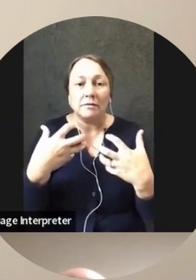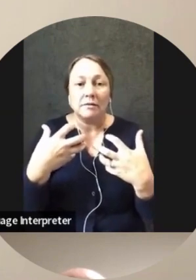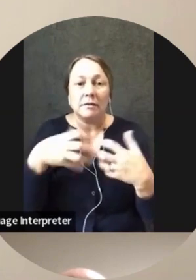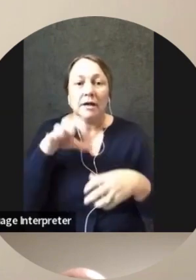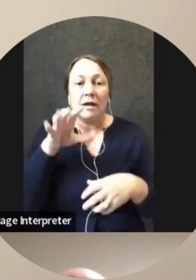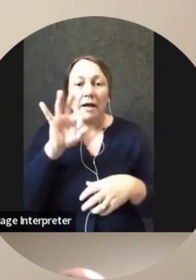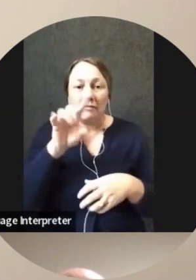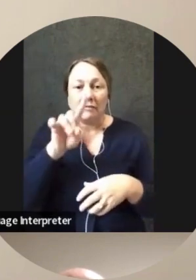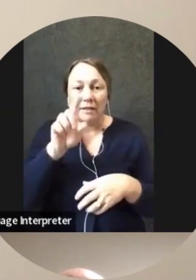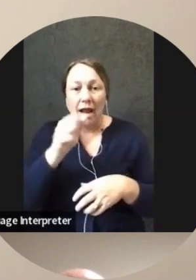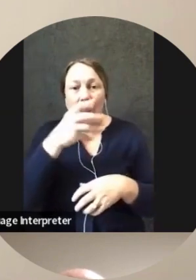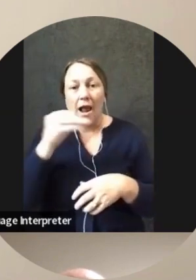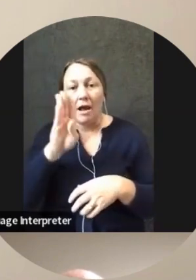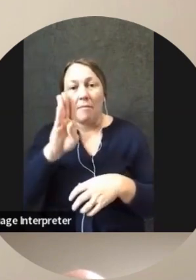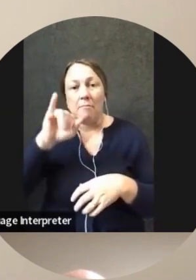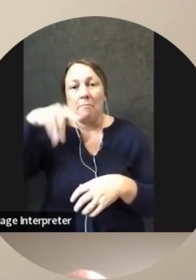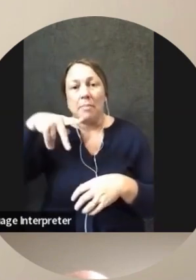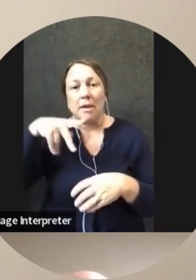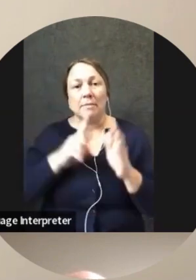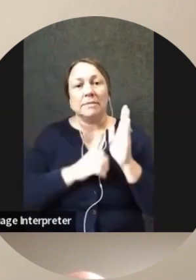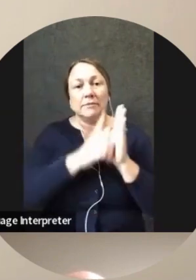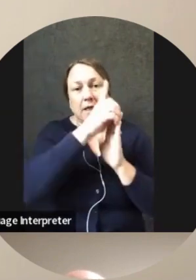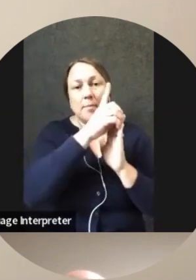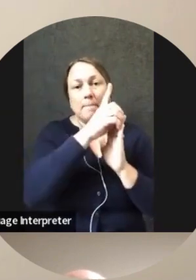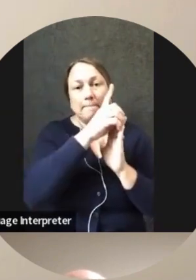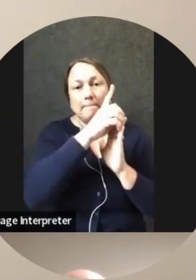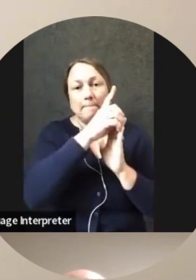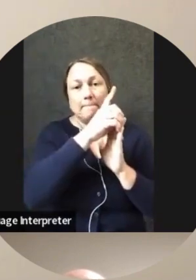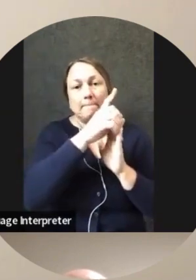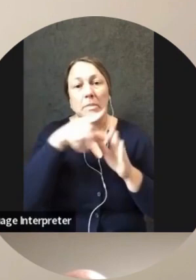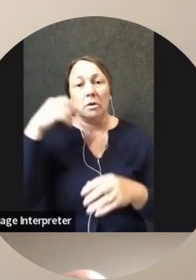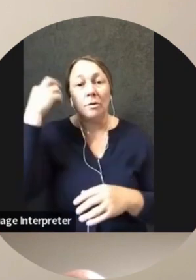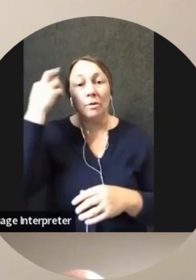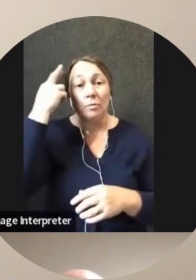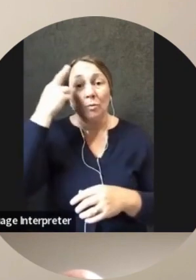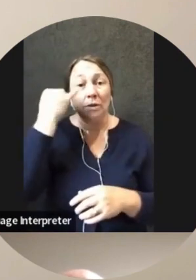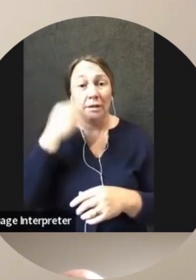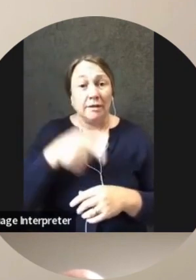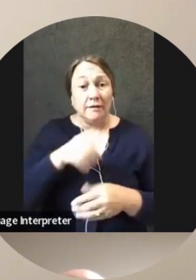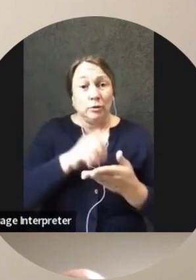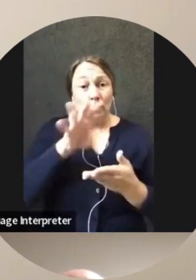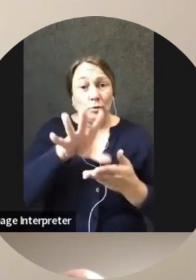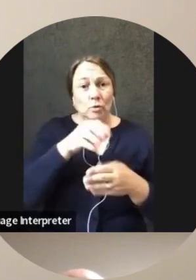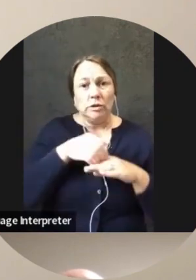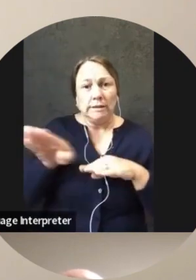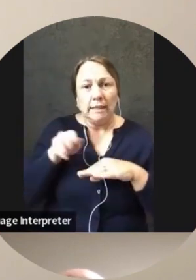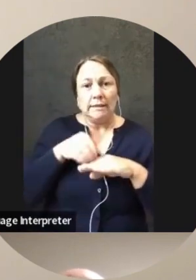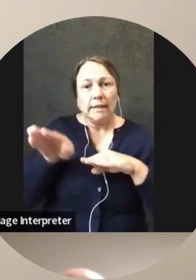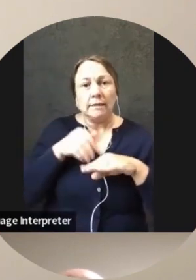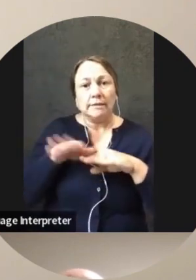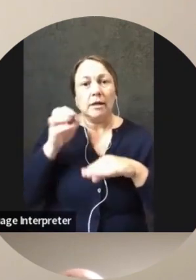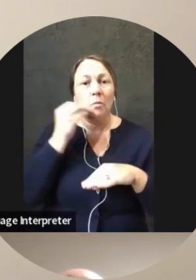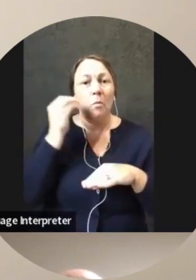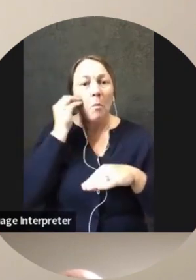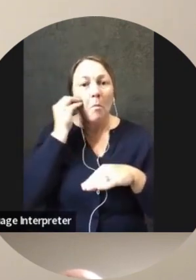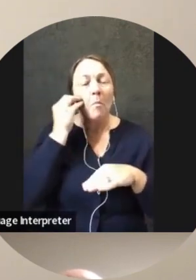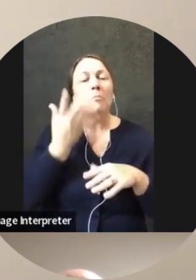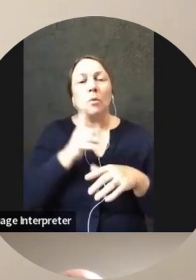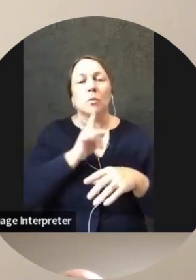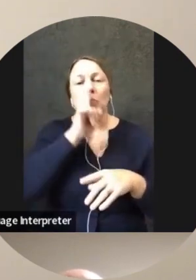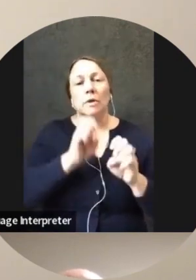and a BIP developed, because if the student is frequently being sent home for behaviors, there's clearly a